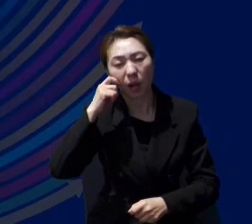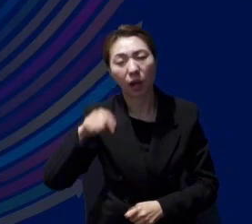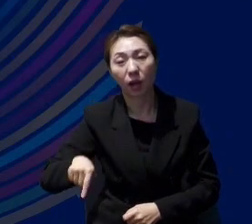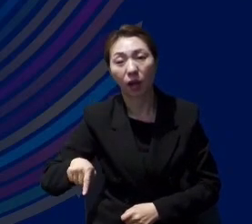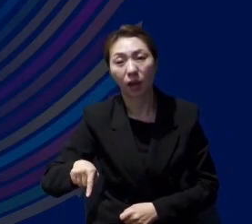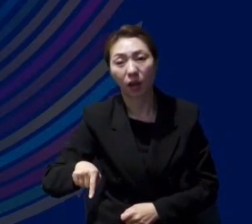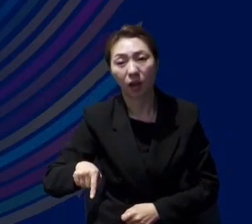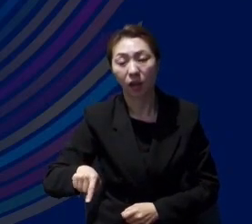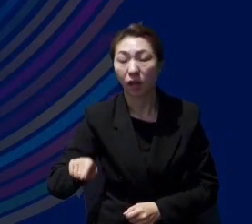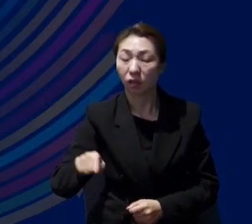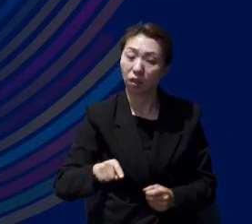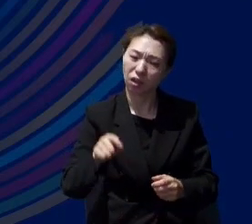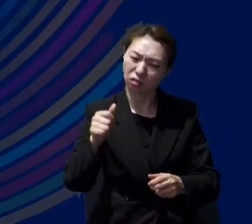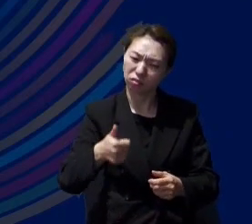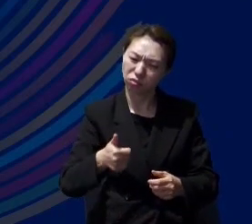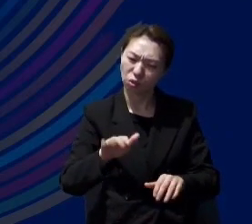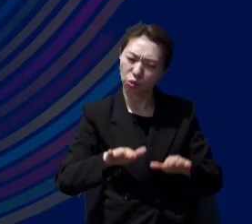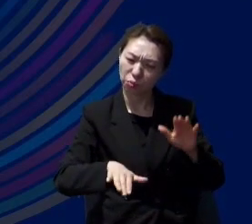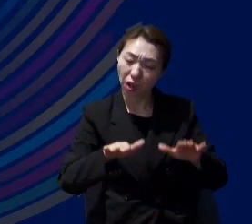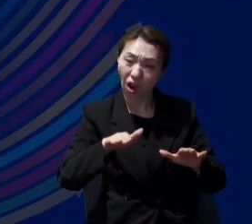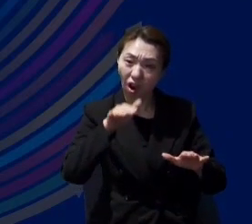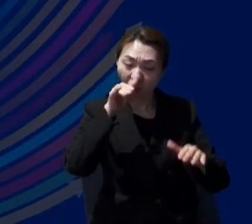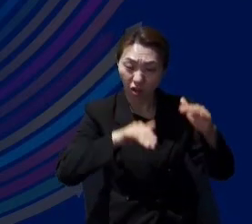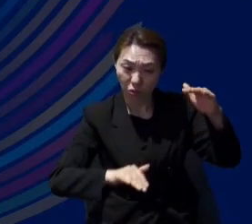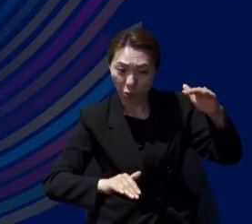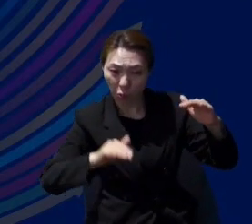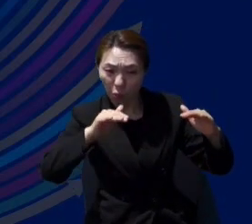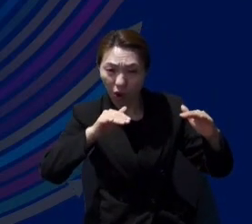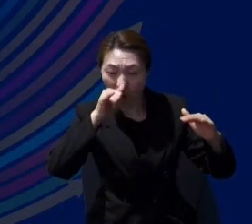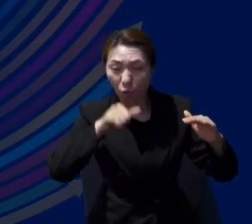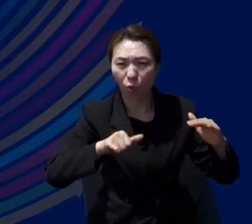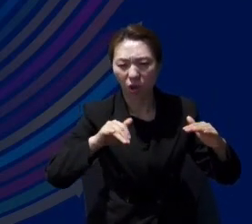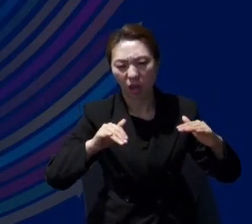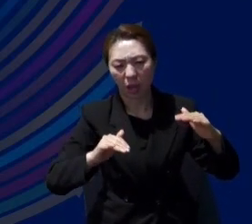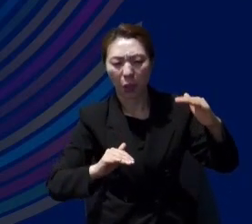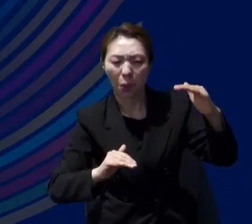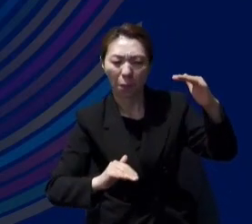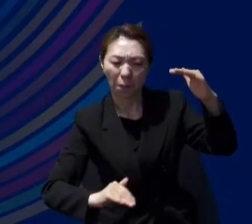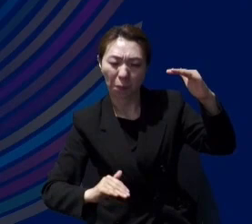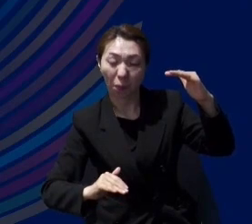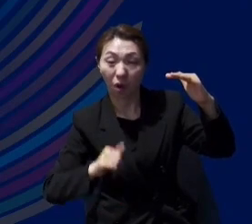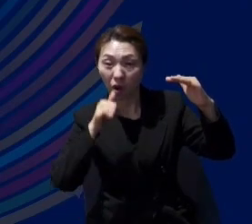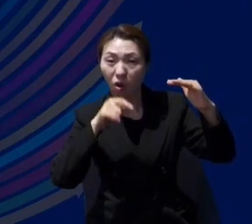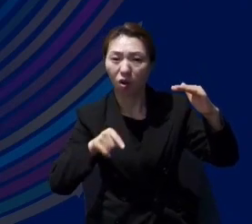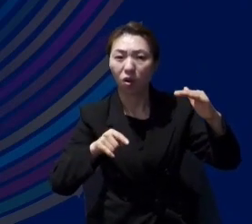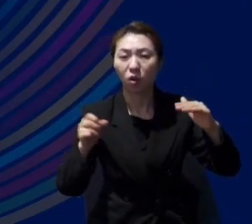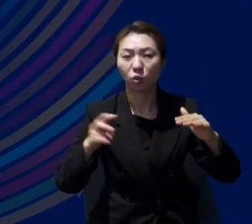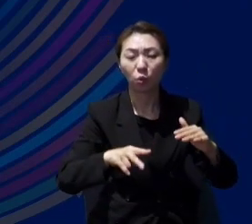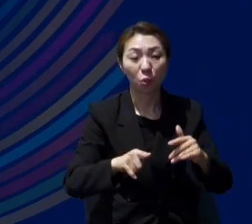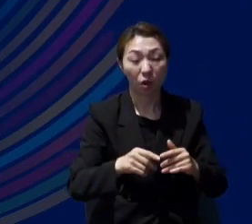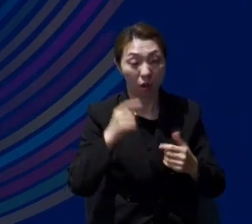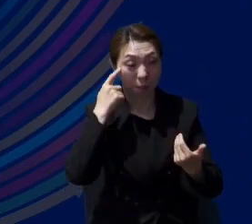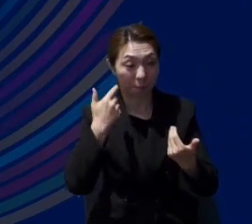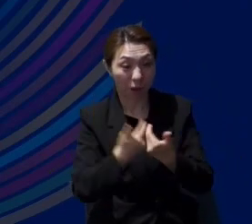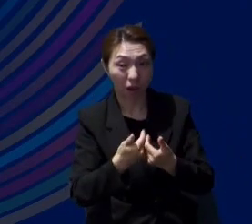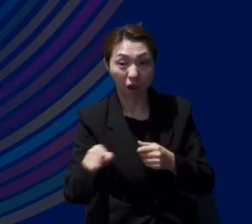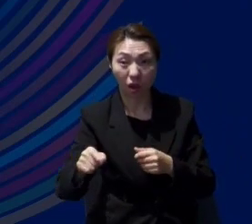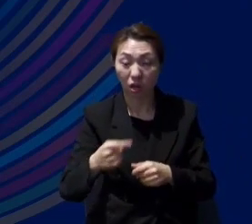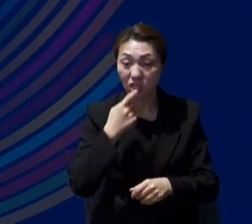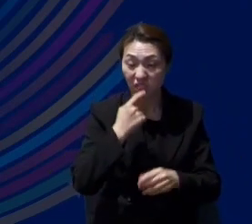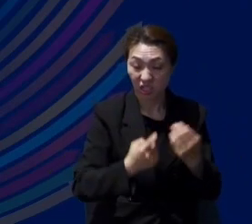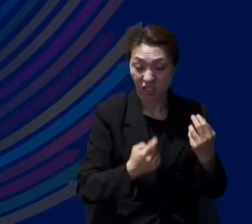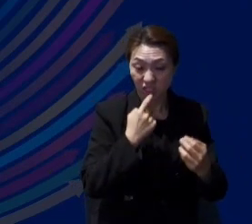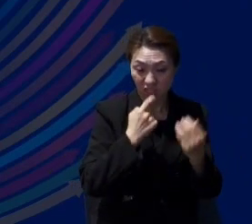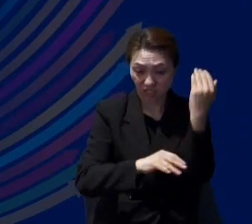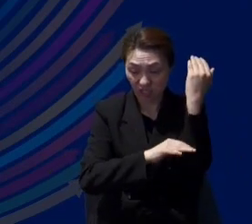places where these disparities still exist, but are much smaller, and there's places where these disparities are actually much larger than what you see nationally.